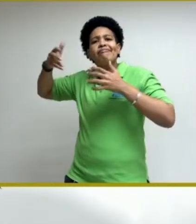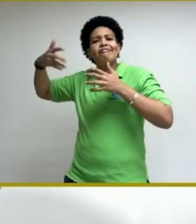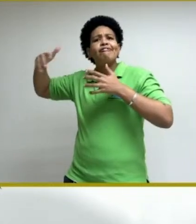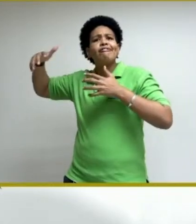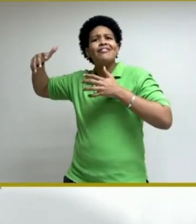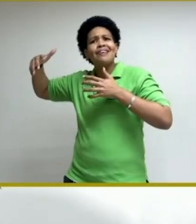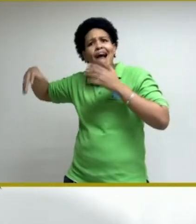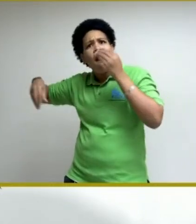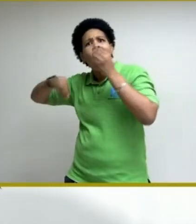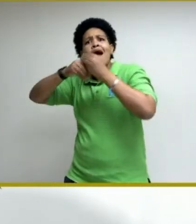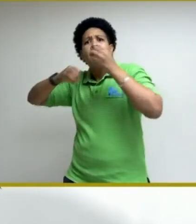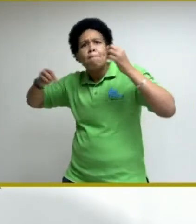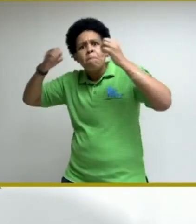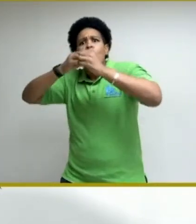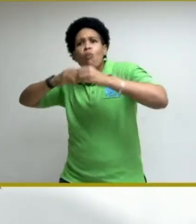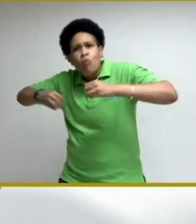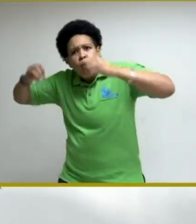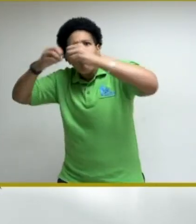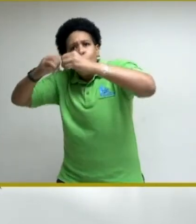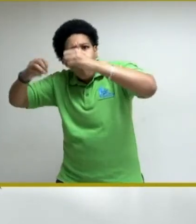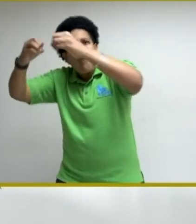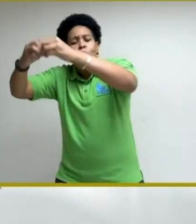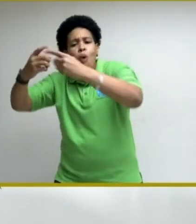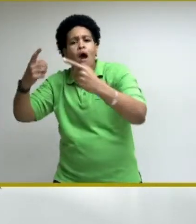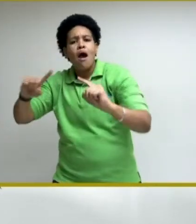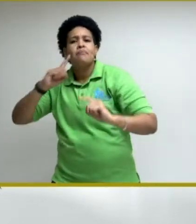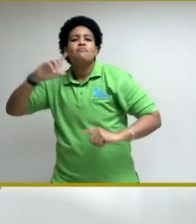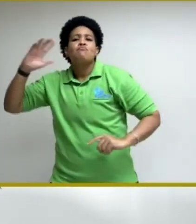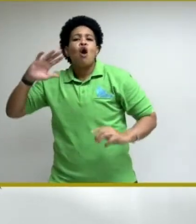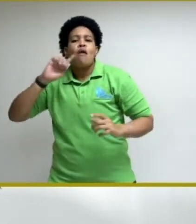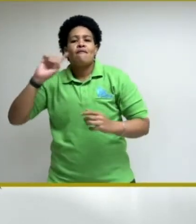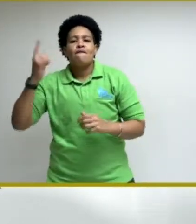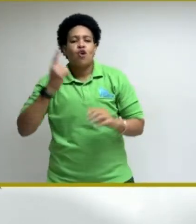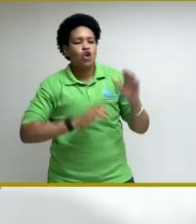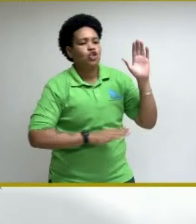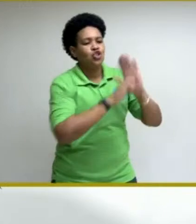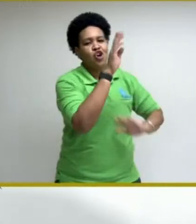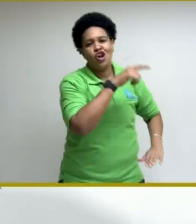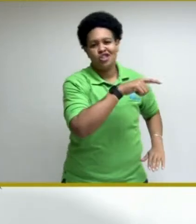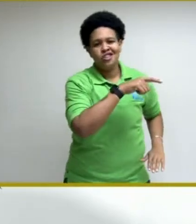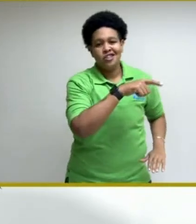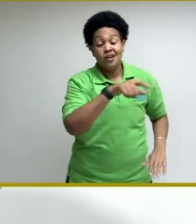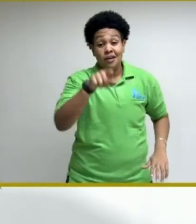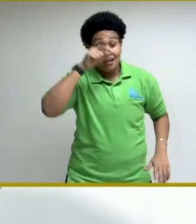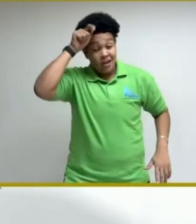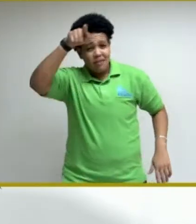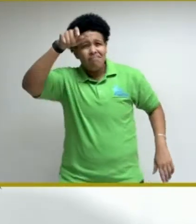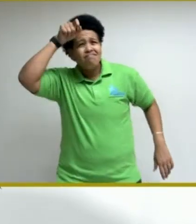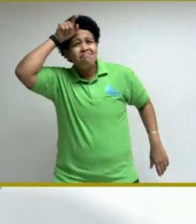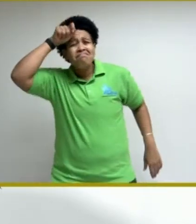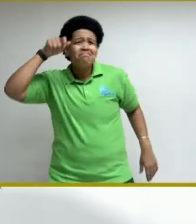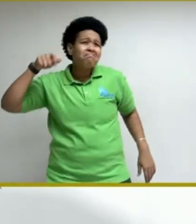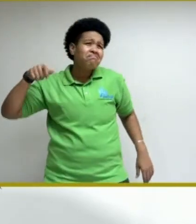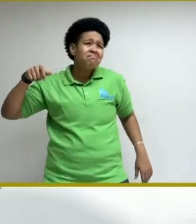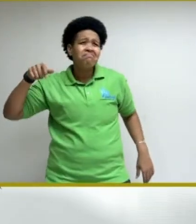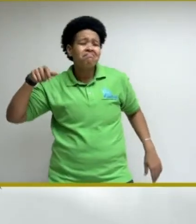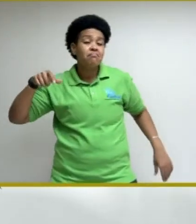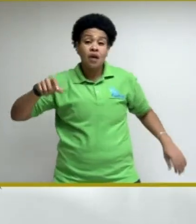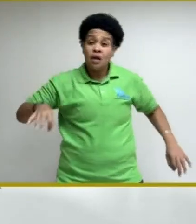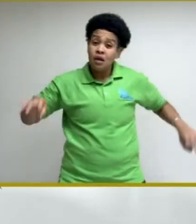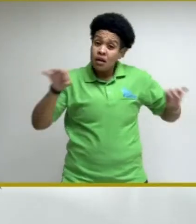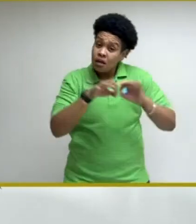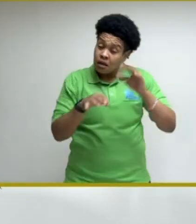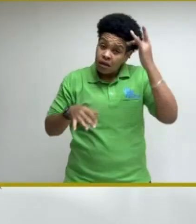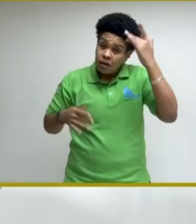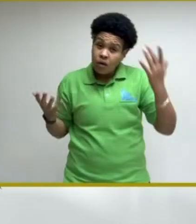COVID-19 cases prior to how we did in the first surge. And this is important because what we